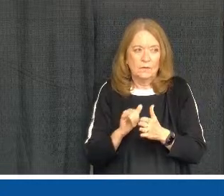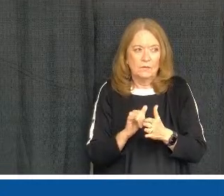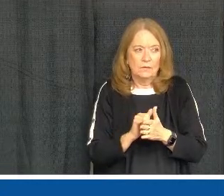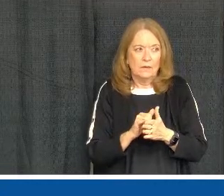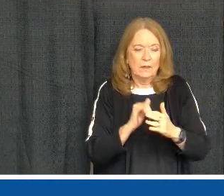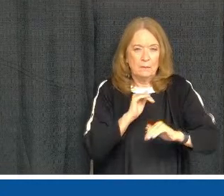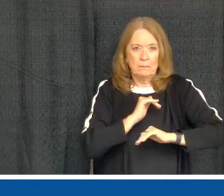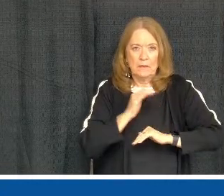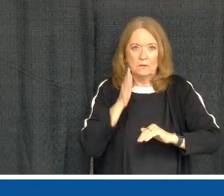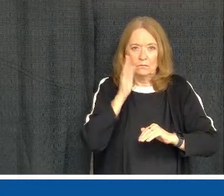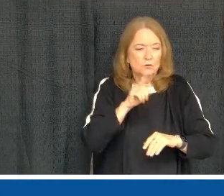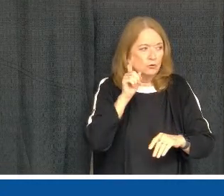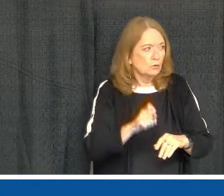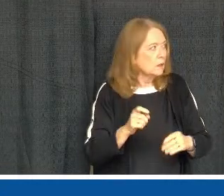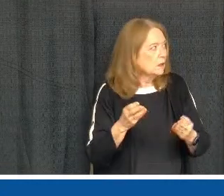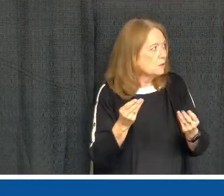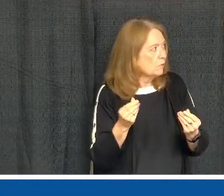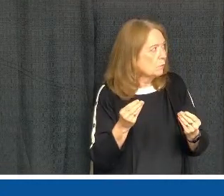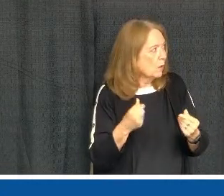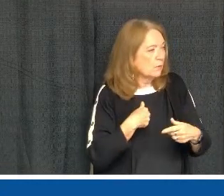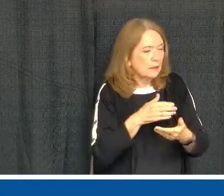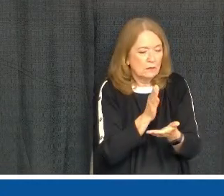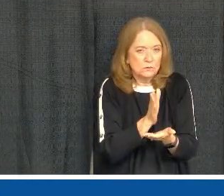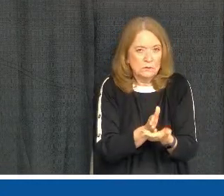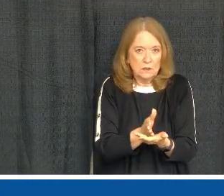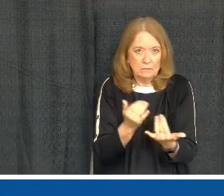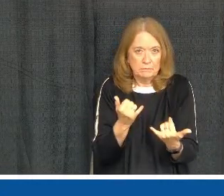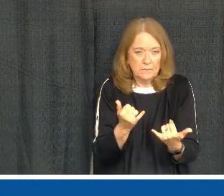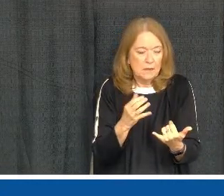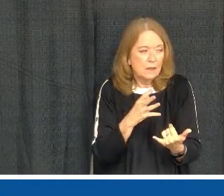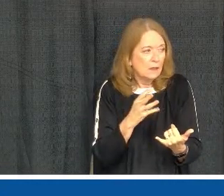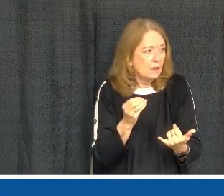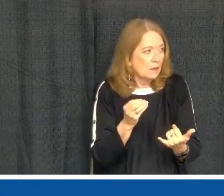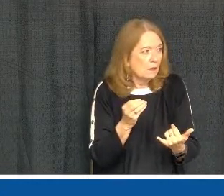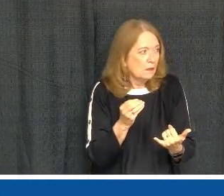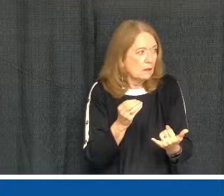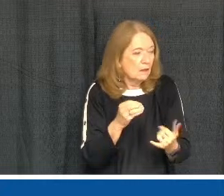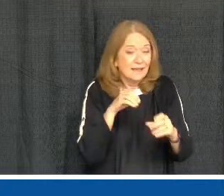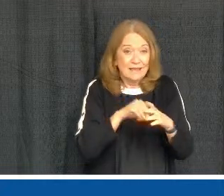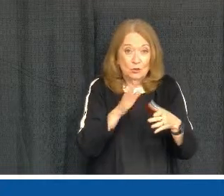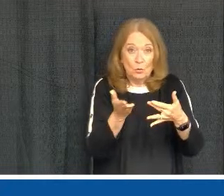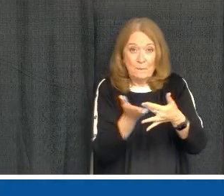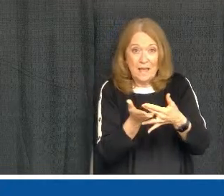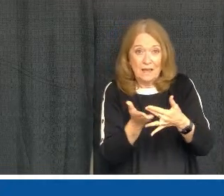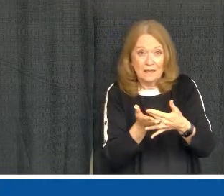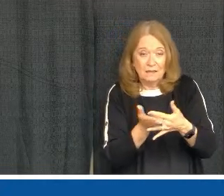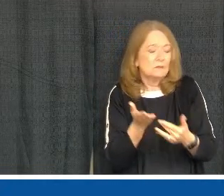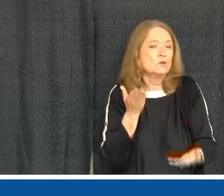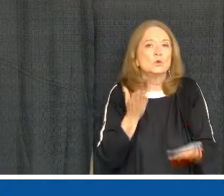future needs of the property. And I'll stop here. In your packet, you probably have a